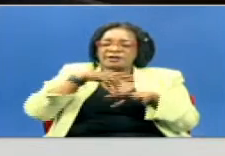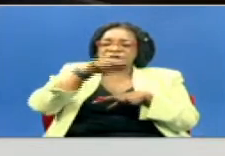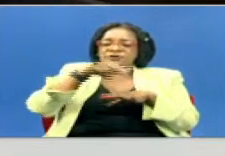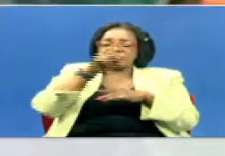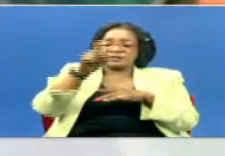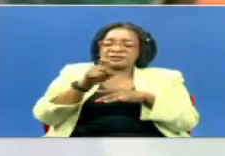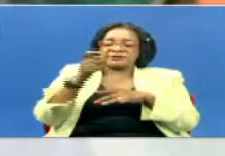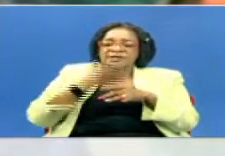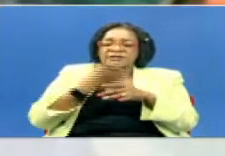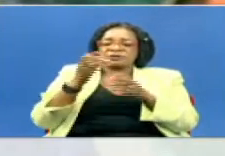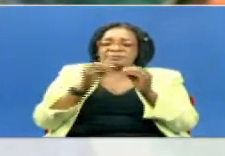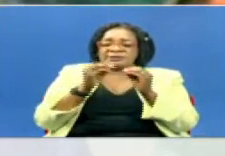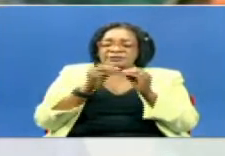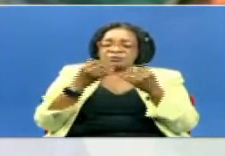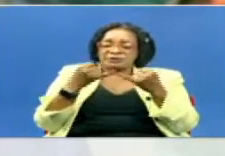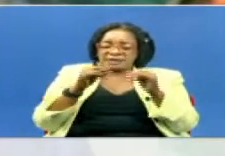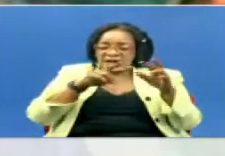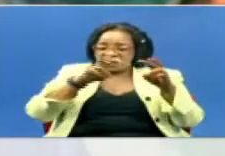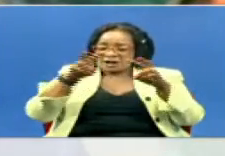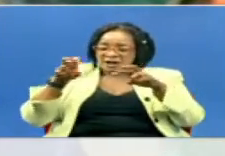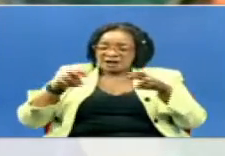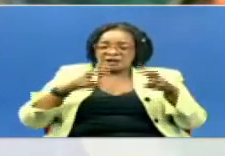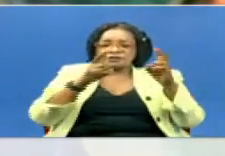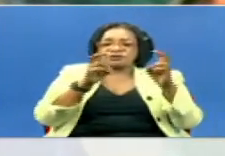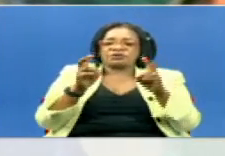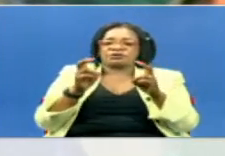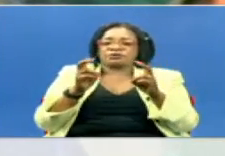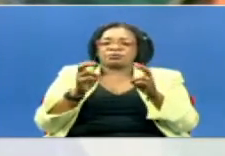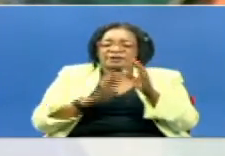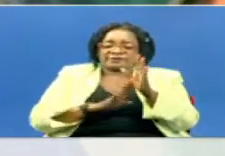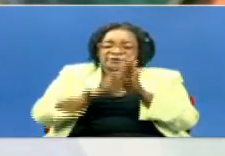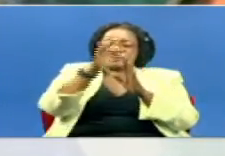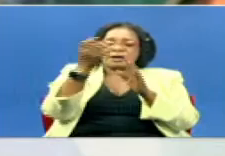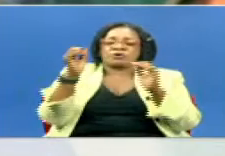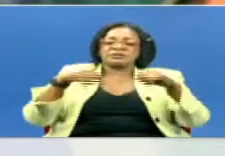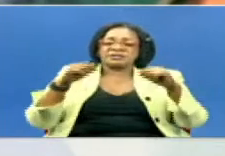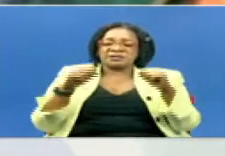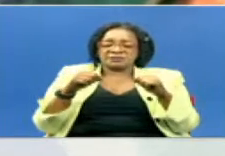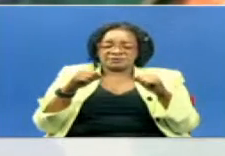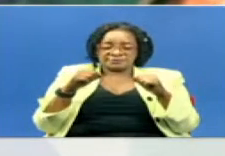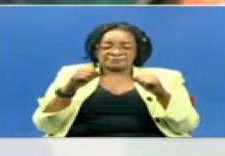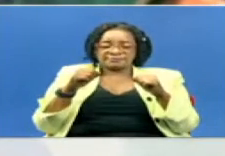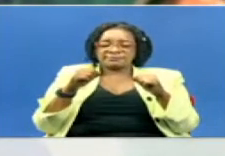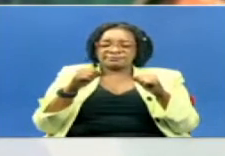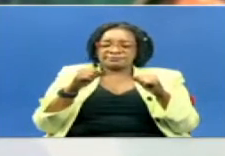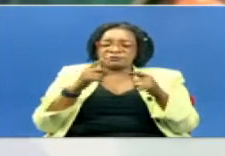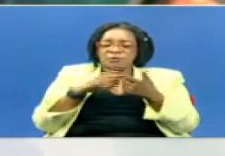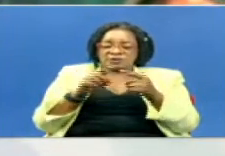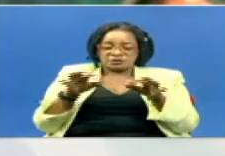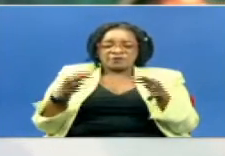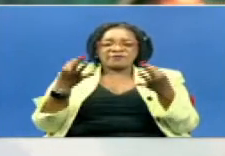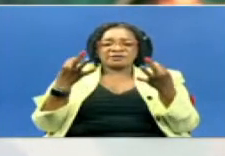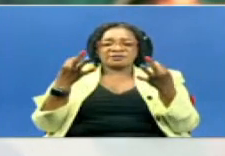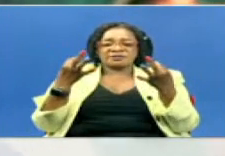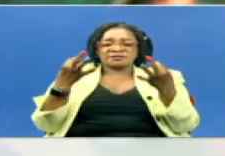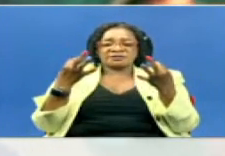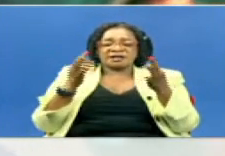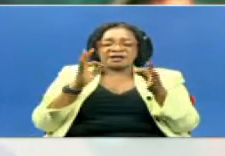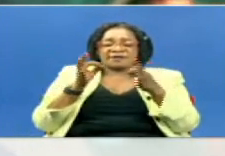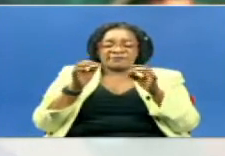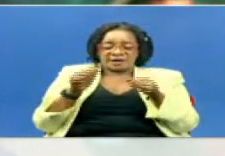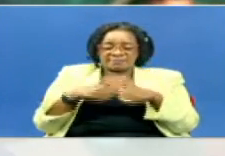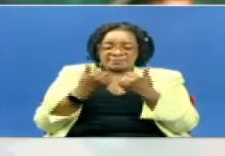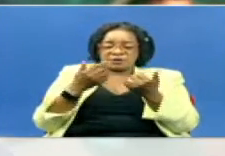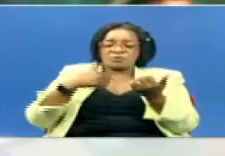meeting. We will look at all those issues. We will develop a consensus. But what is obvious, in the event we are still